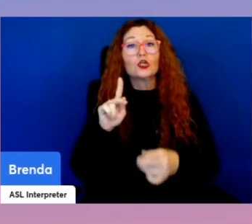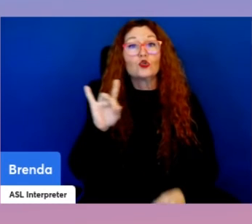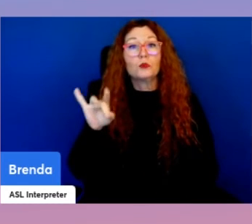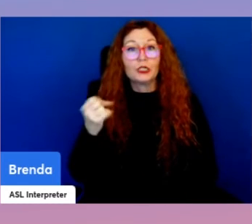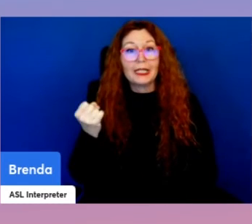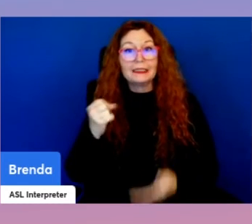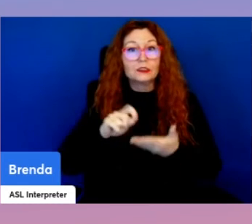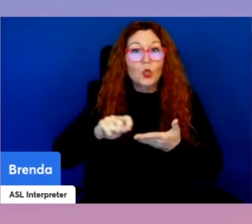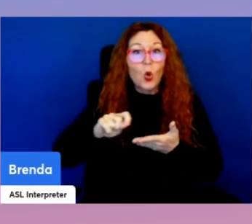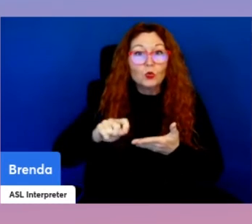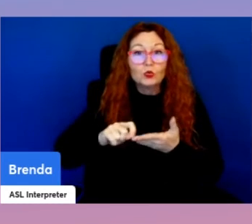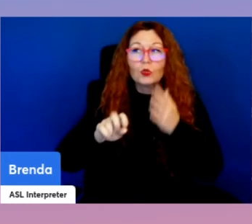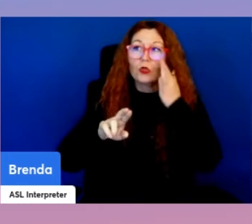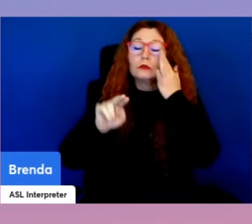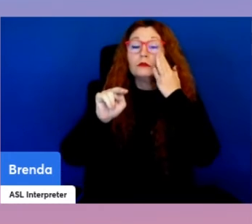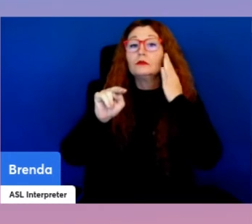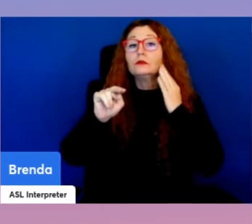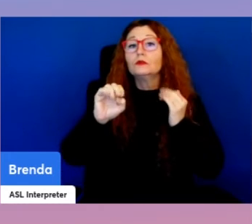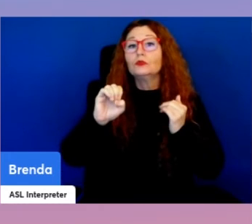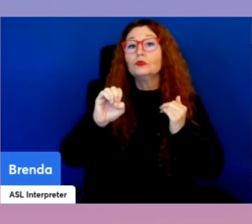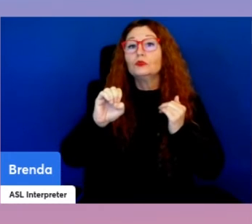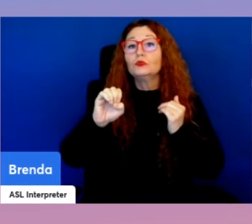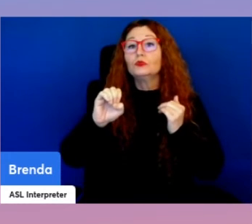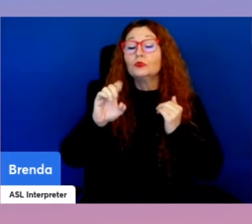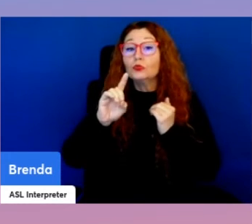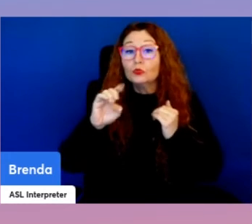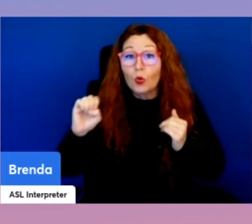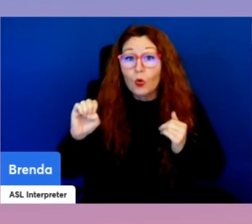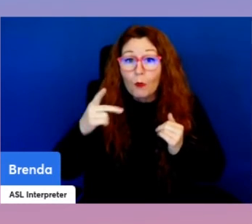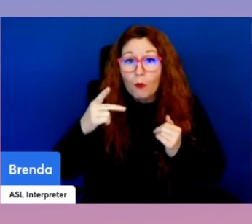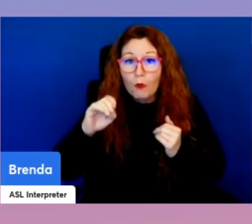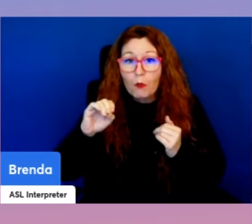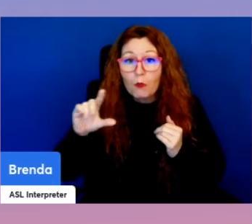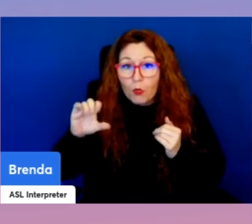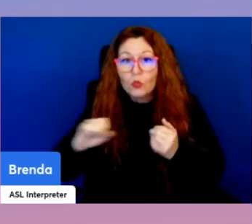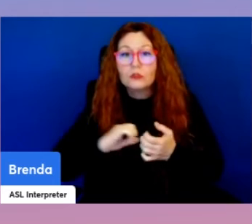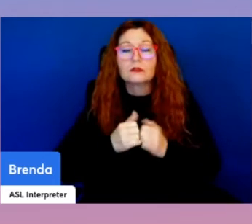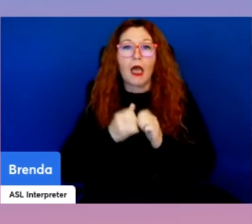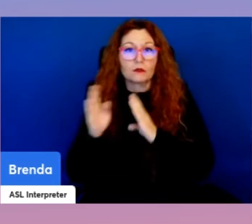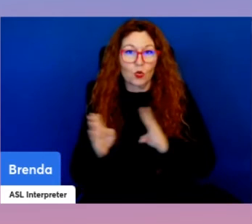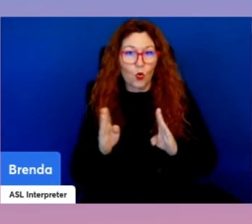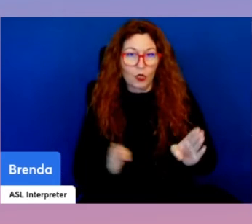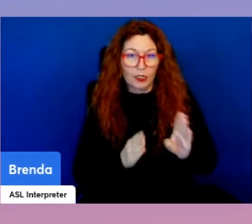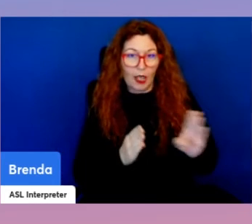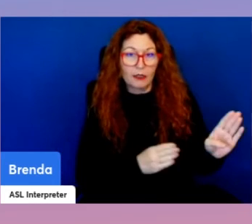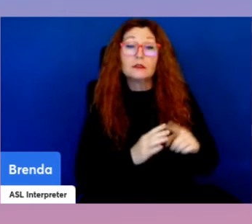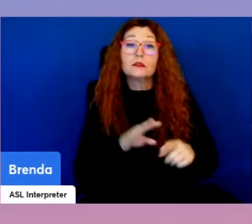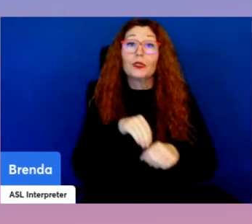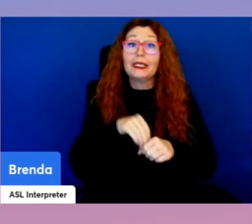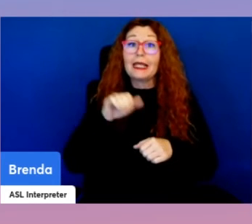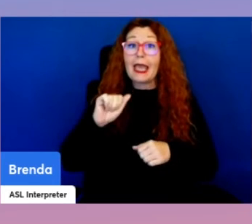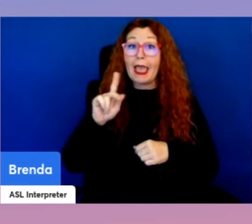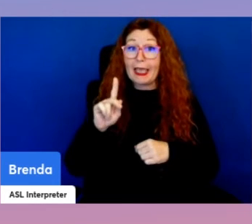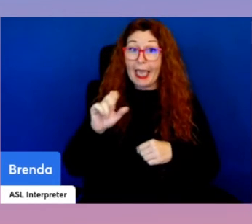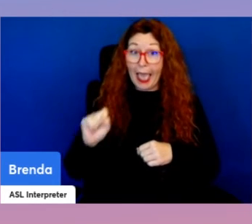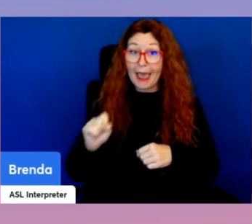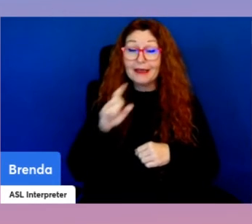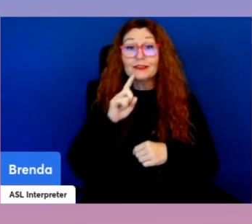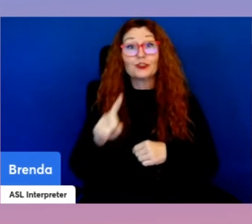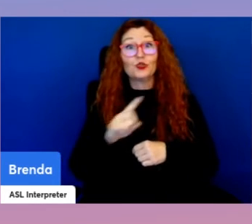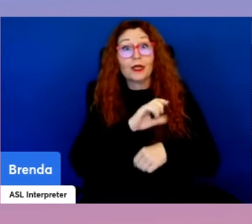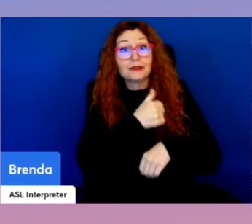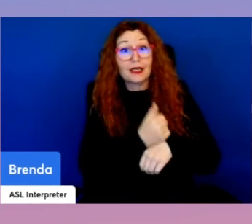or node pools as they're organized. And so within AKS, you can provision one or more